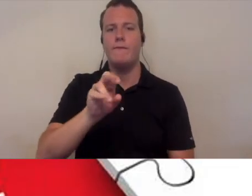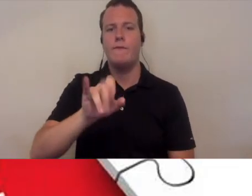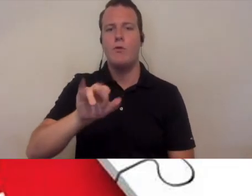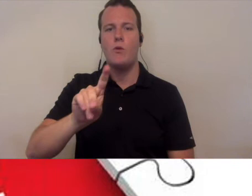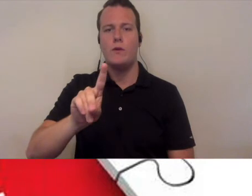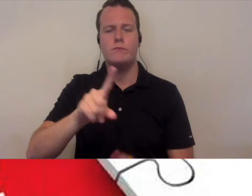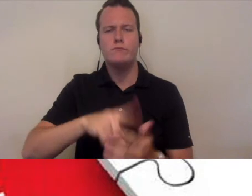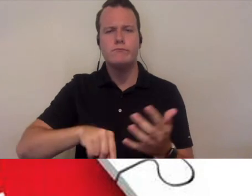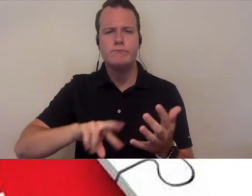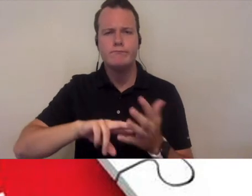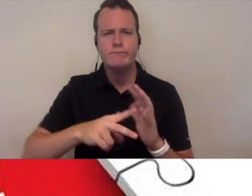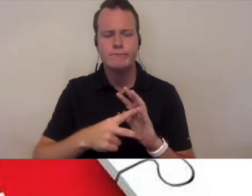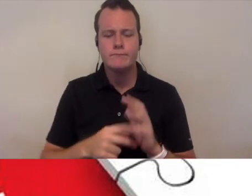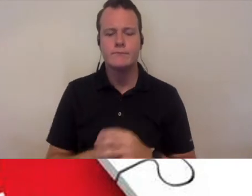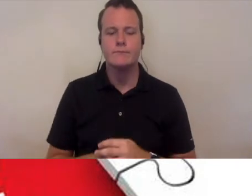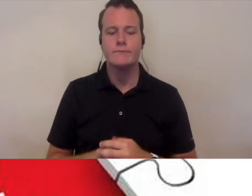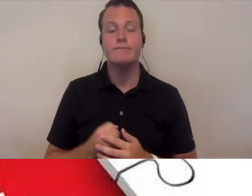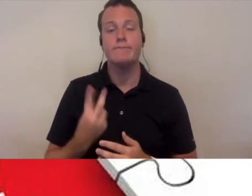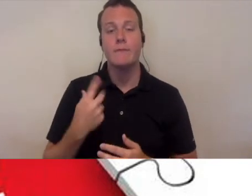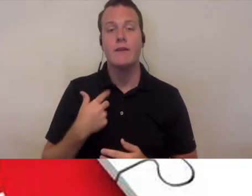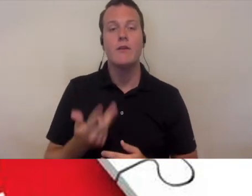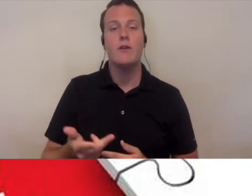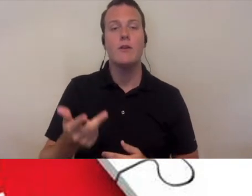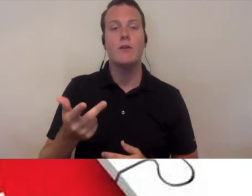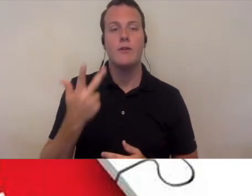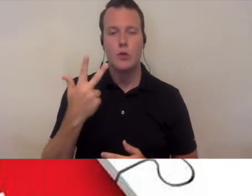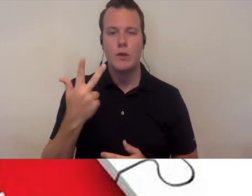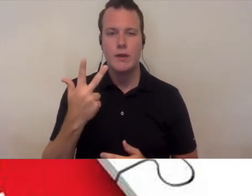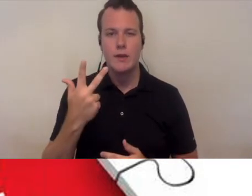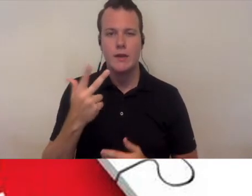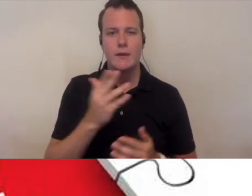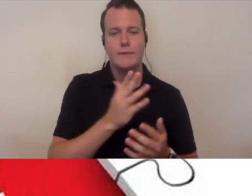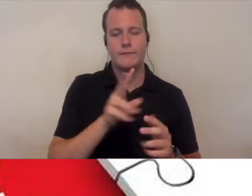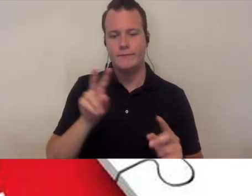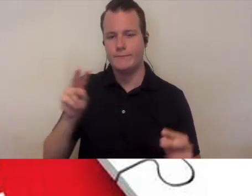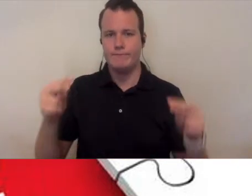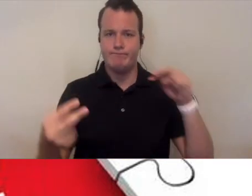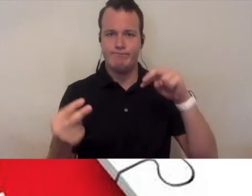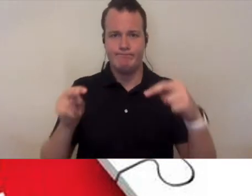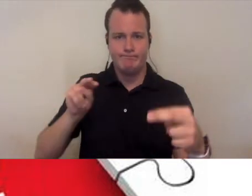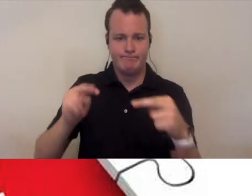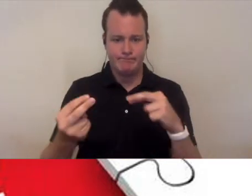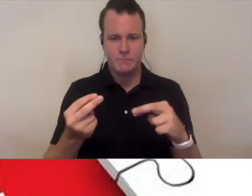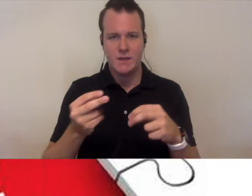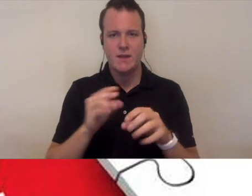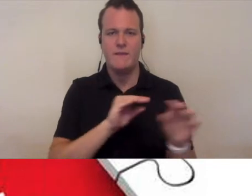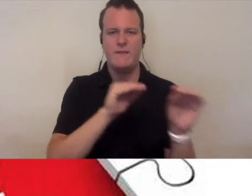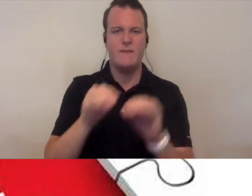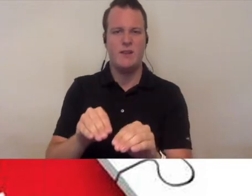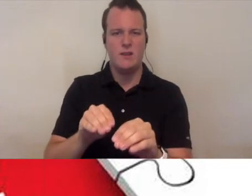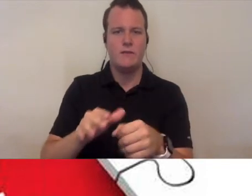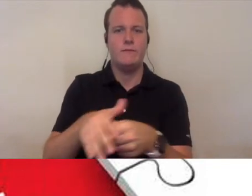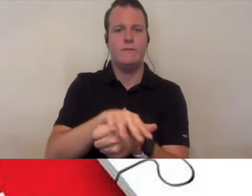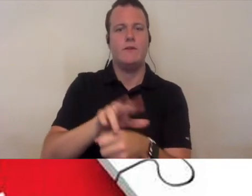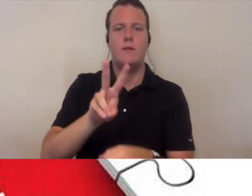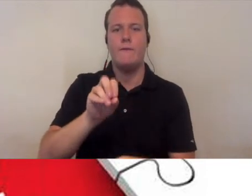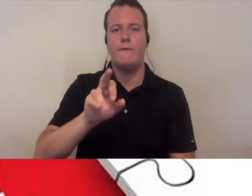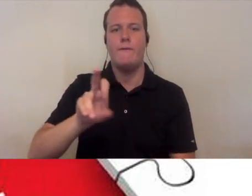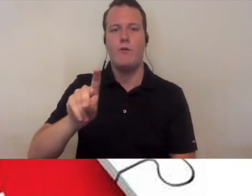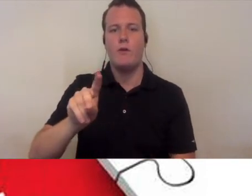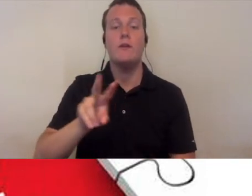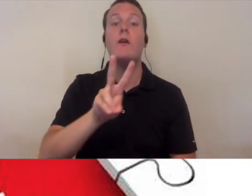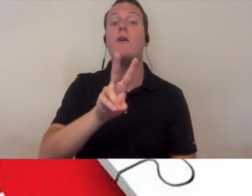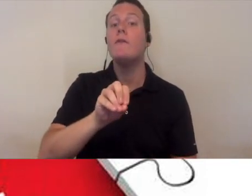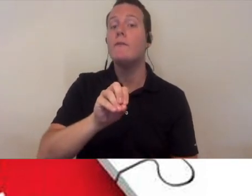there's actually 3 dimensions of filling that void. First of all, the first void is